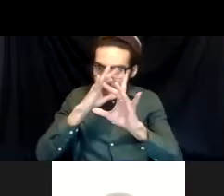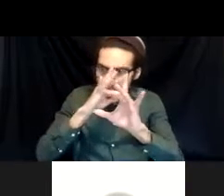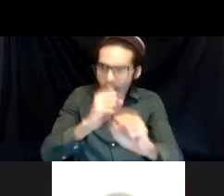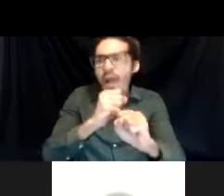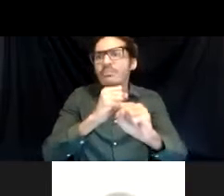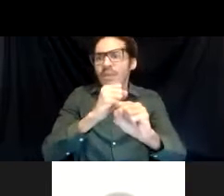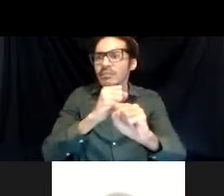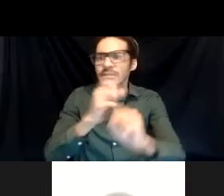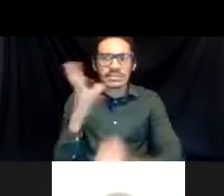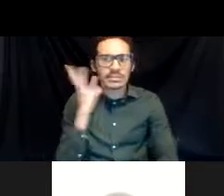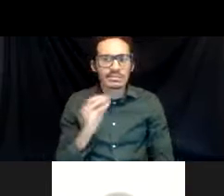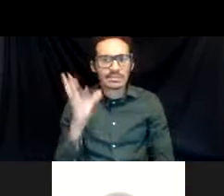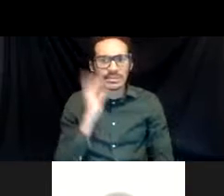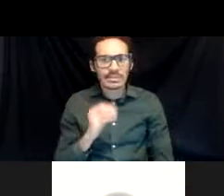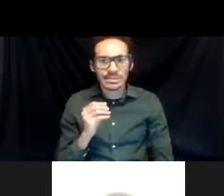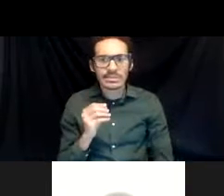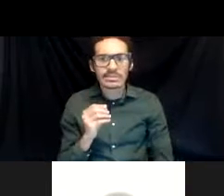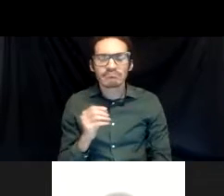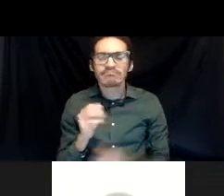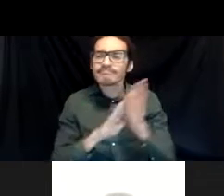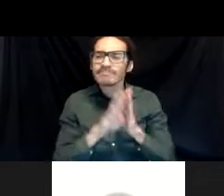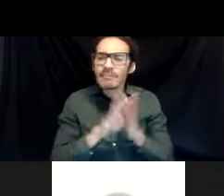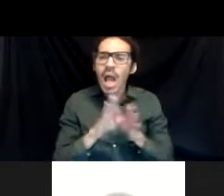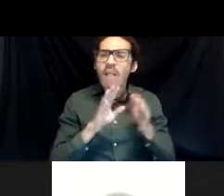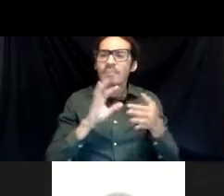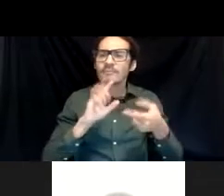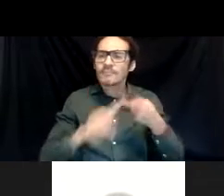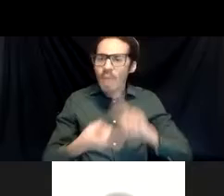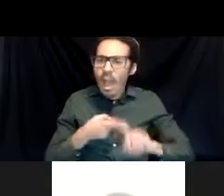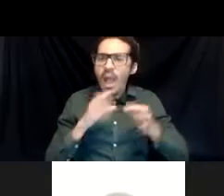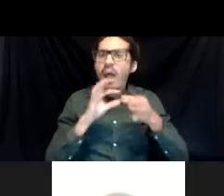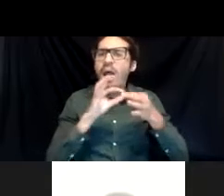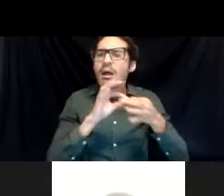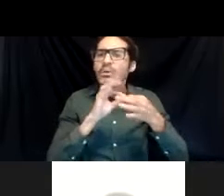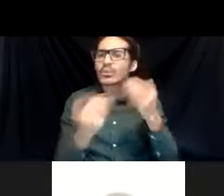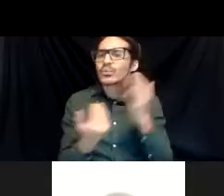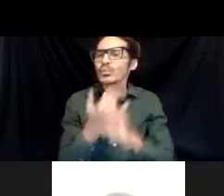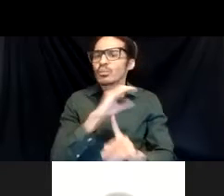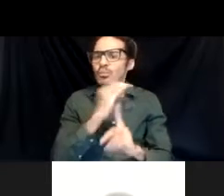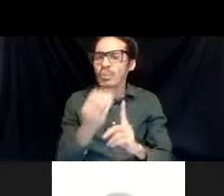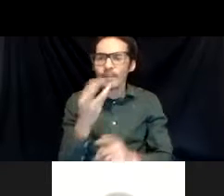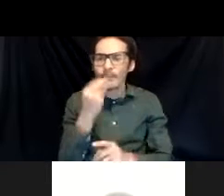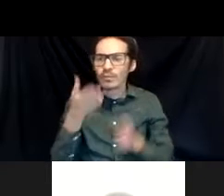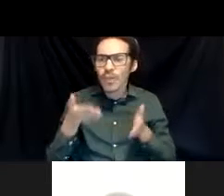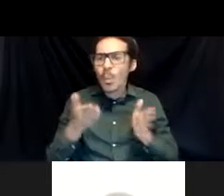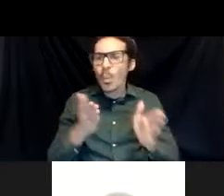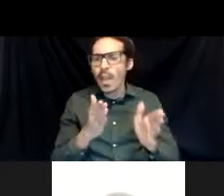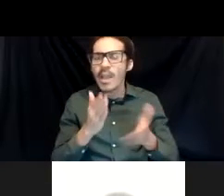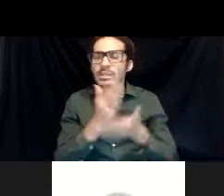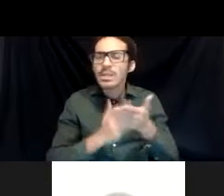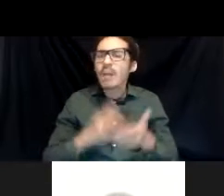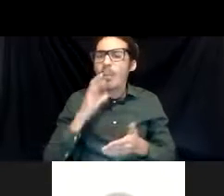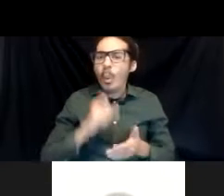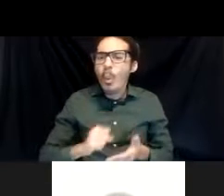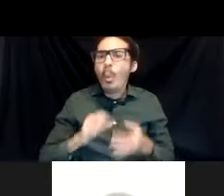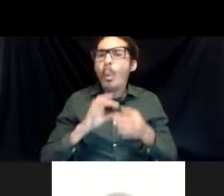of so yes, you develop networks and friendships in a new culture, and in a very beautiful way, some of the old